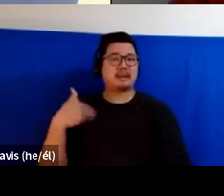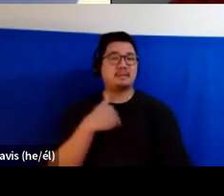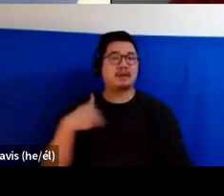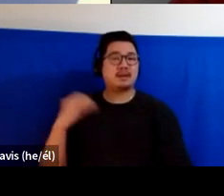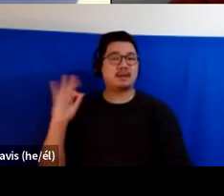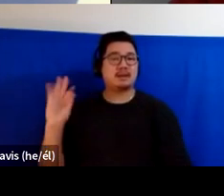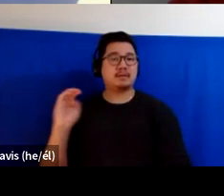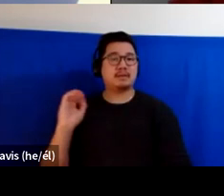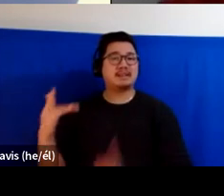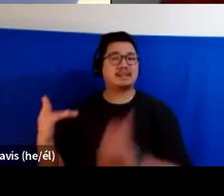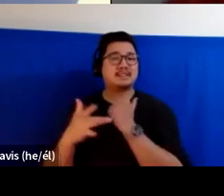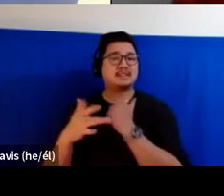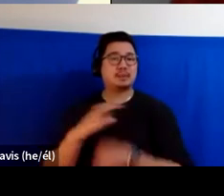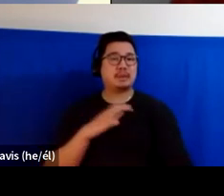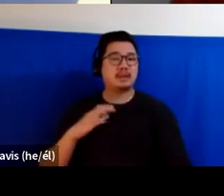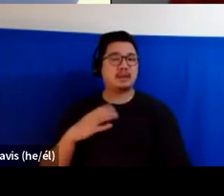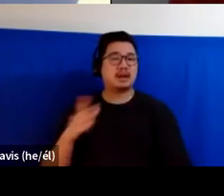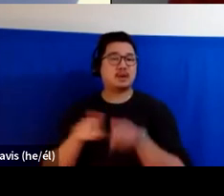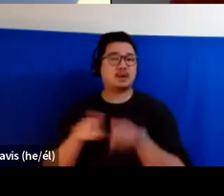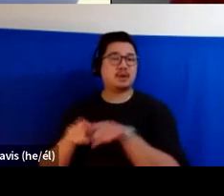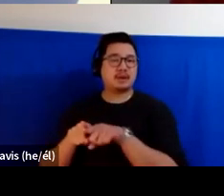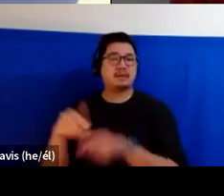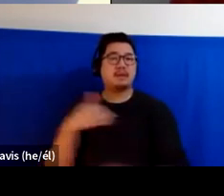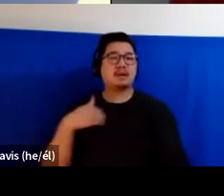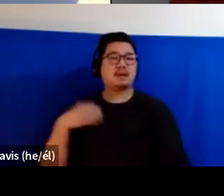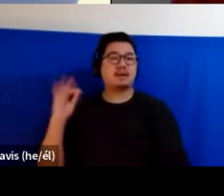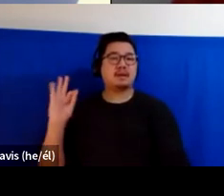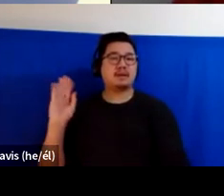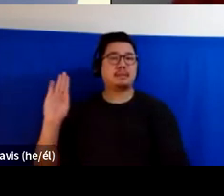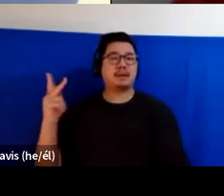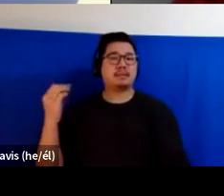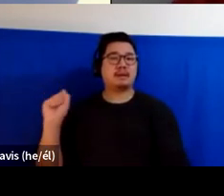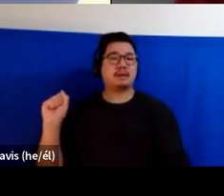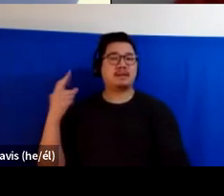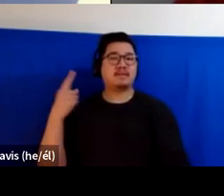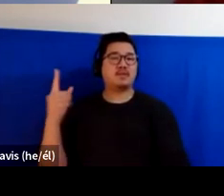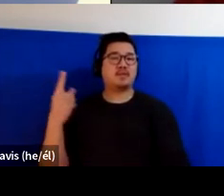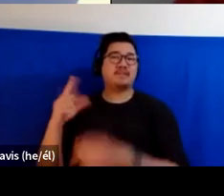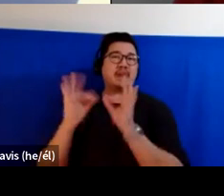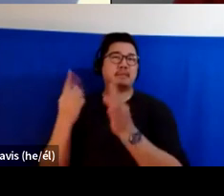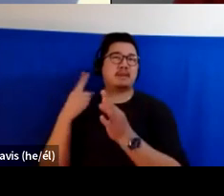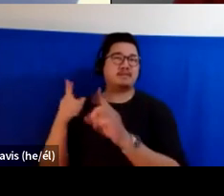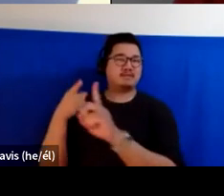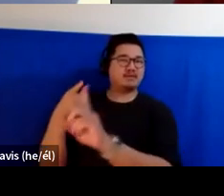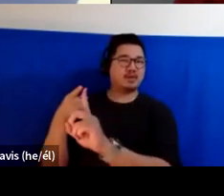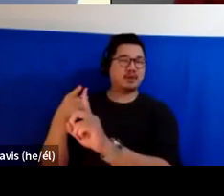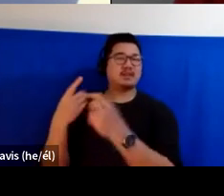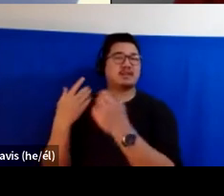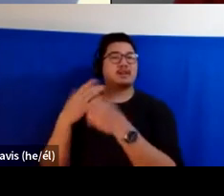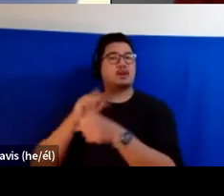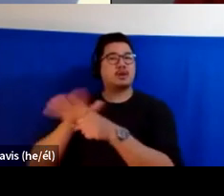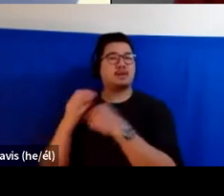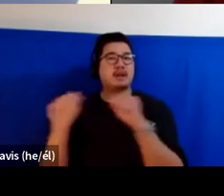technical committee and a member of bps families for perfect safety and i want to talk to you about the importance of